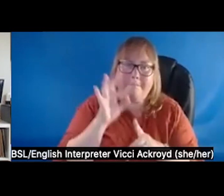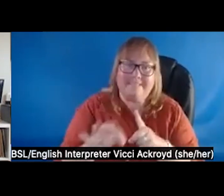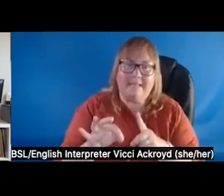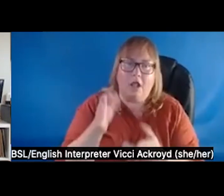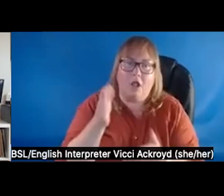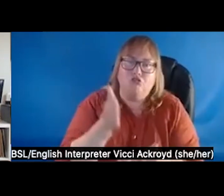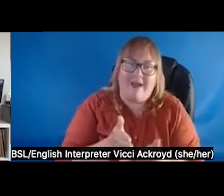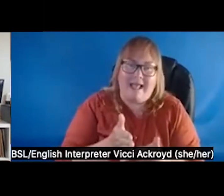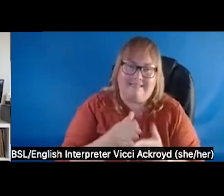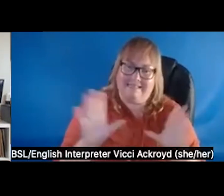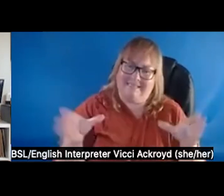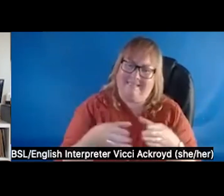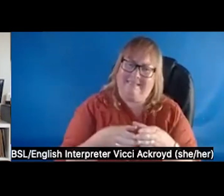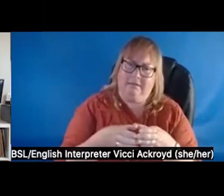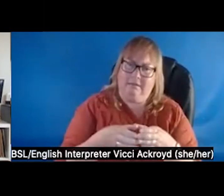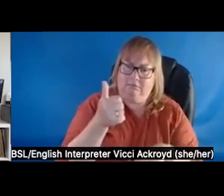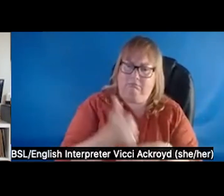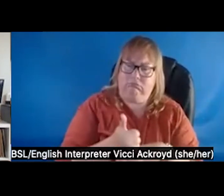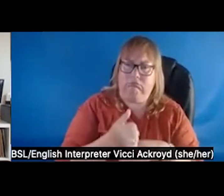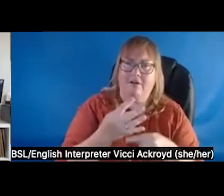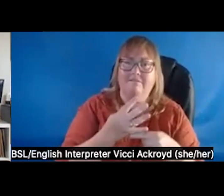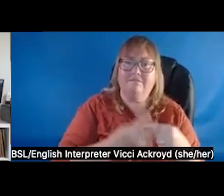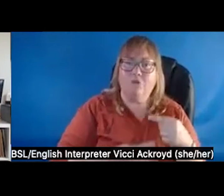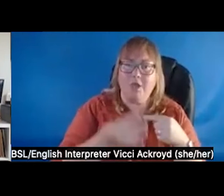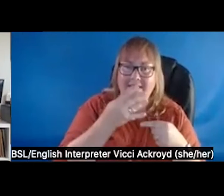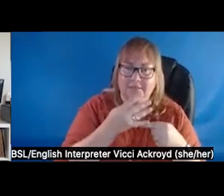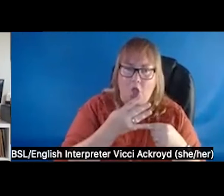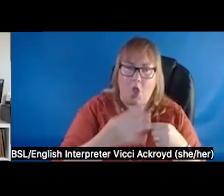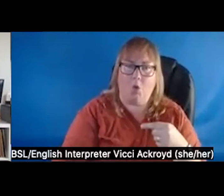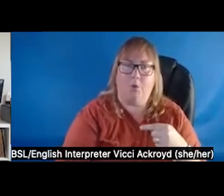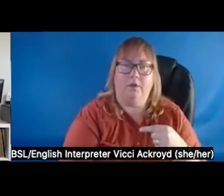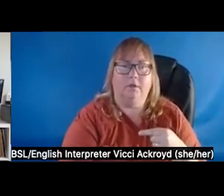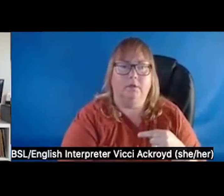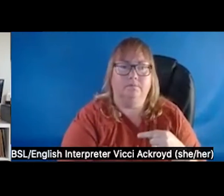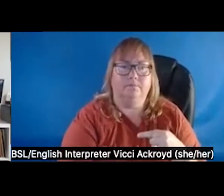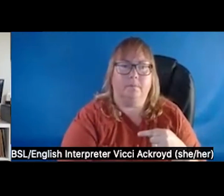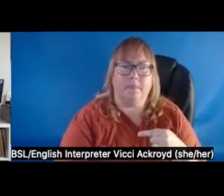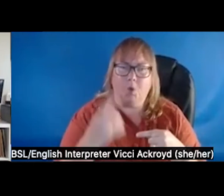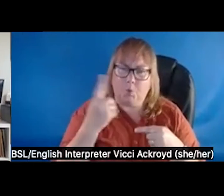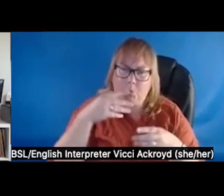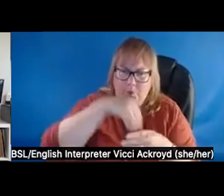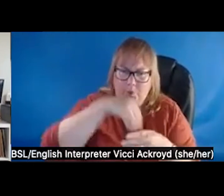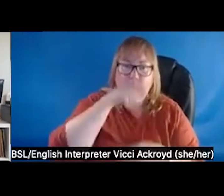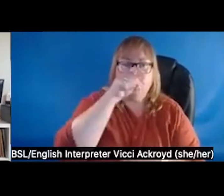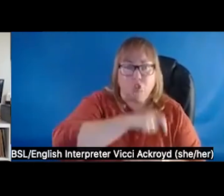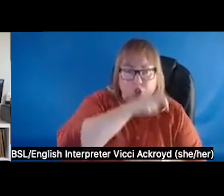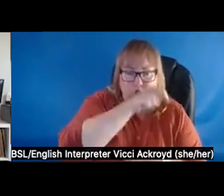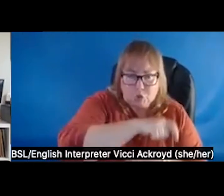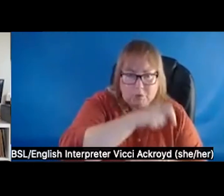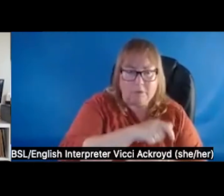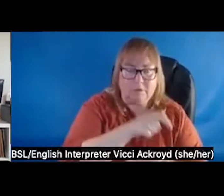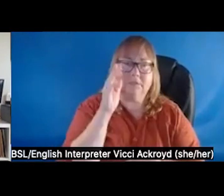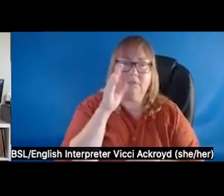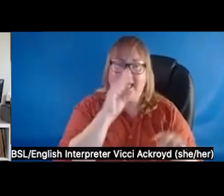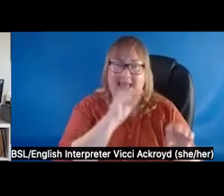Particular Reality formed 4 years ago, and they are a collective of students as well as educators